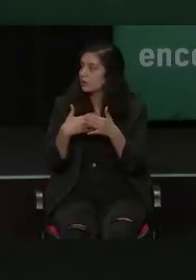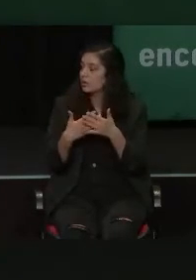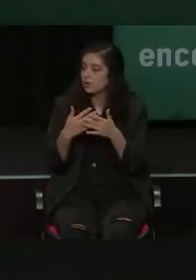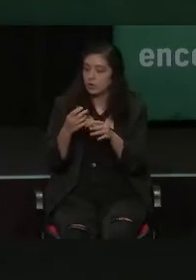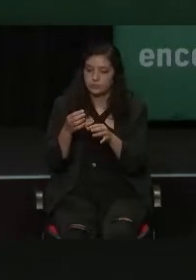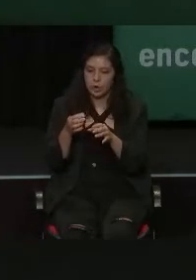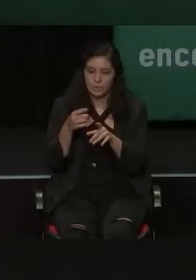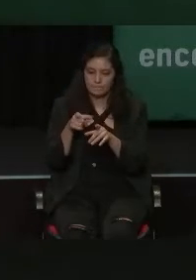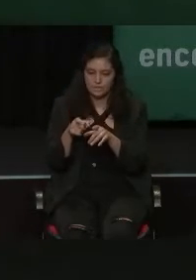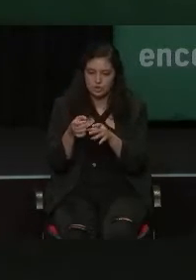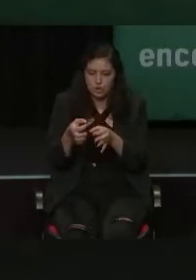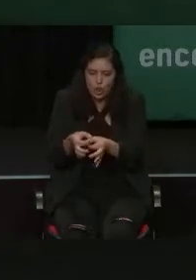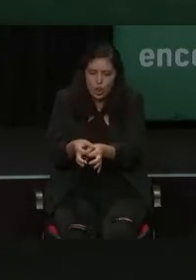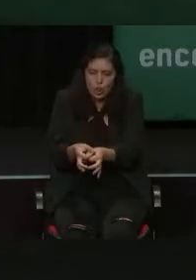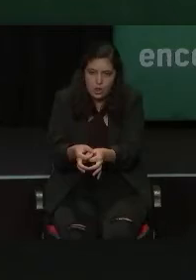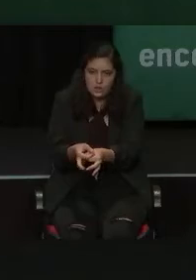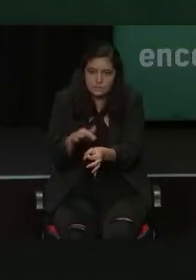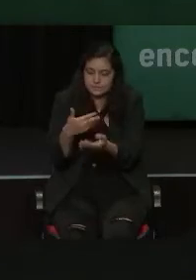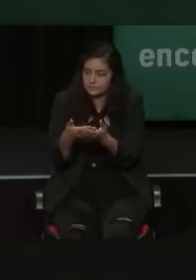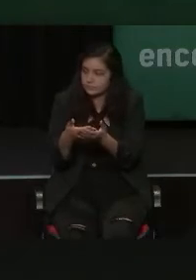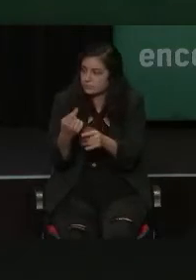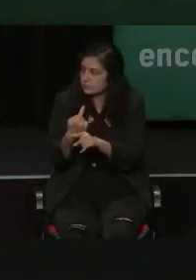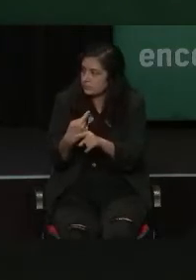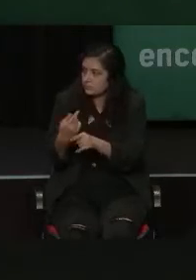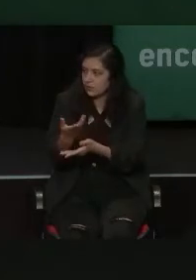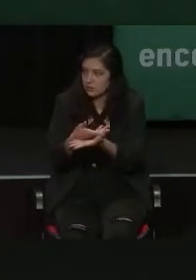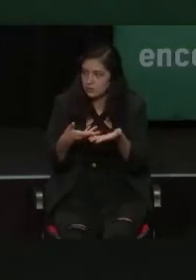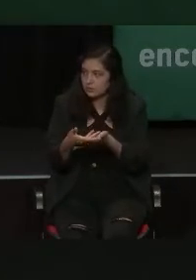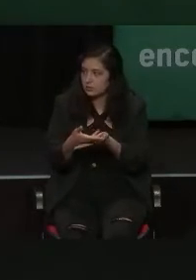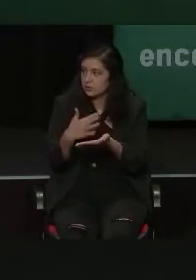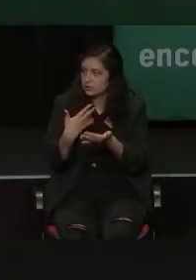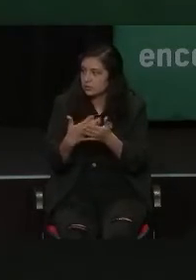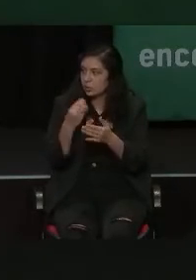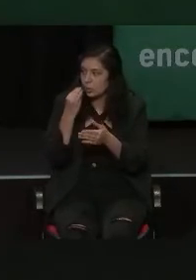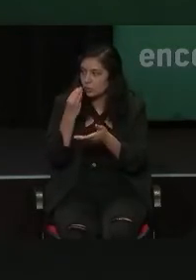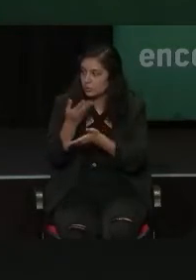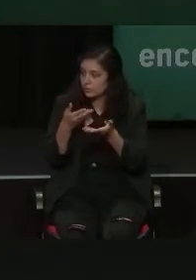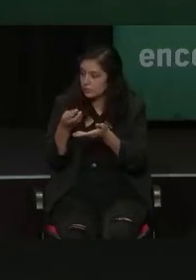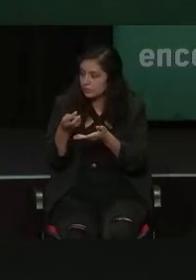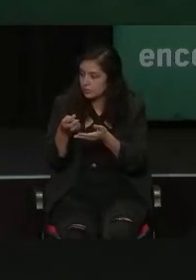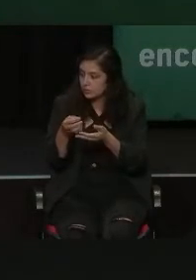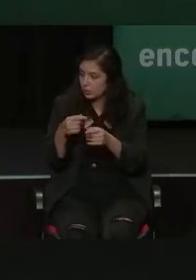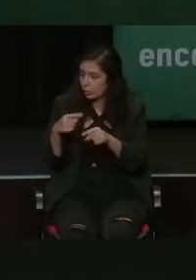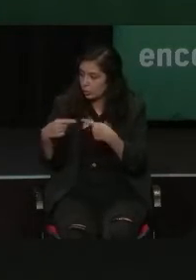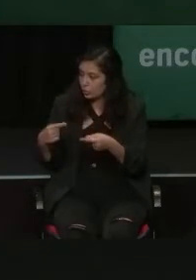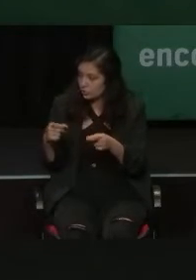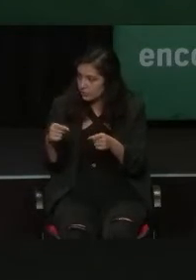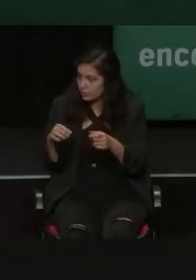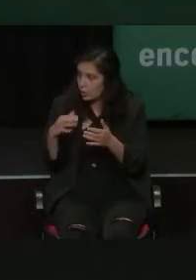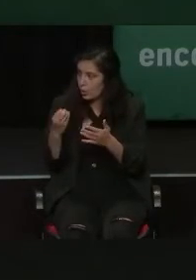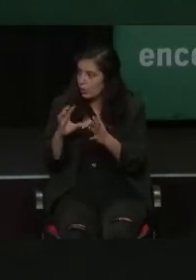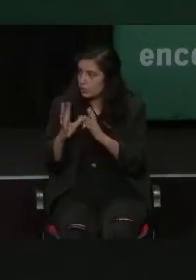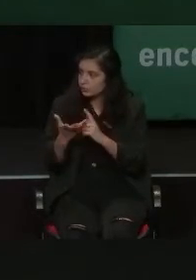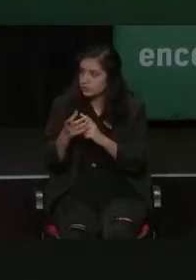microorganisms that could be adhered to a substratum, to an interface, or to each other, or